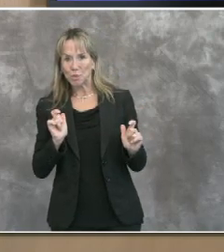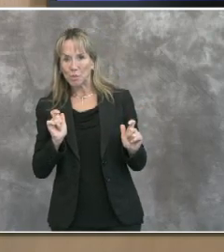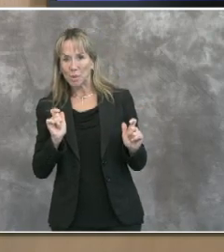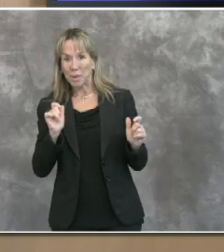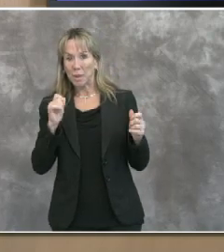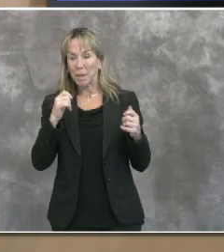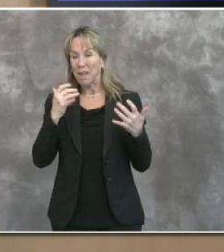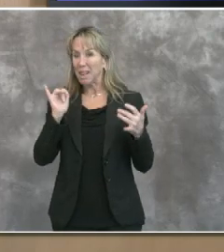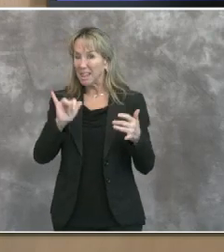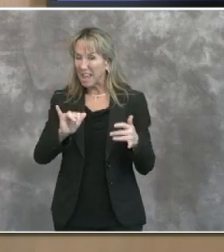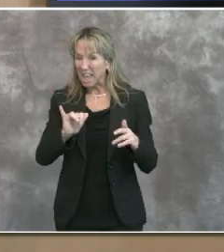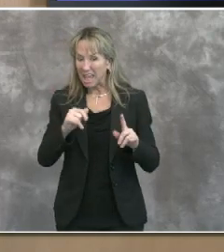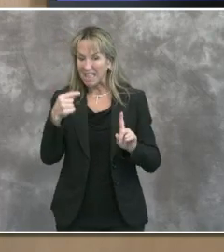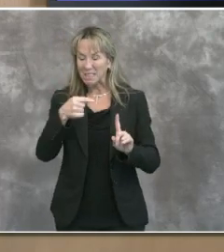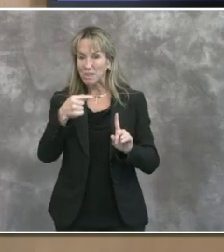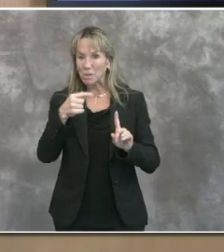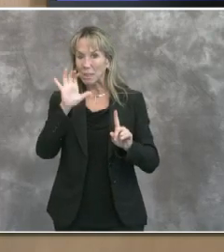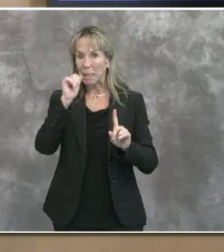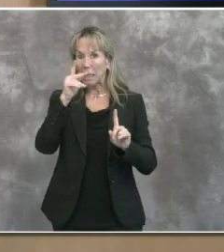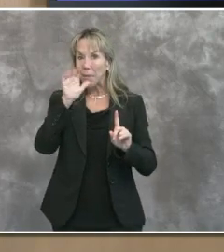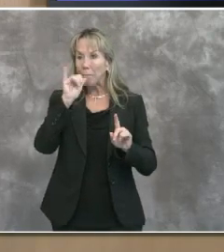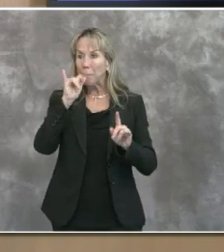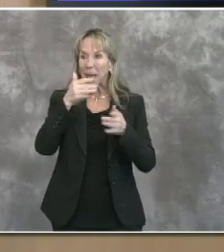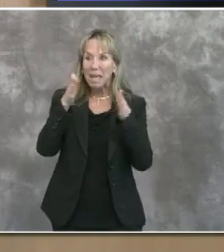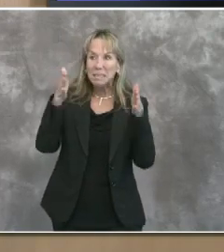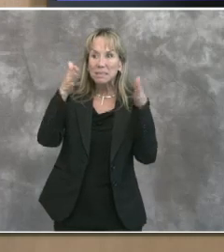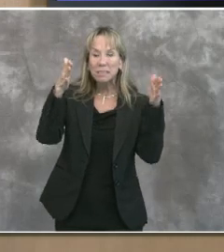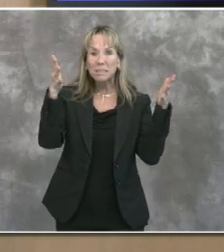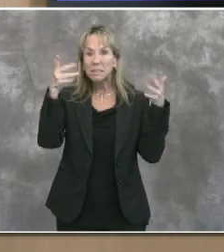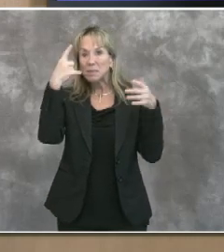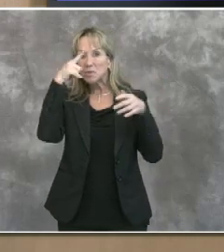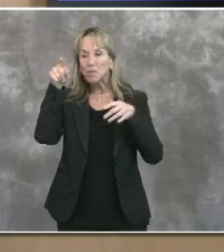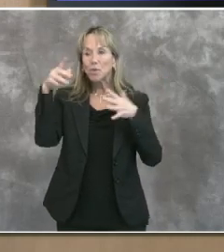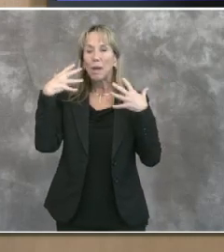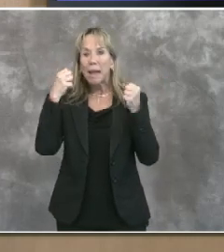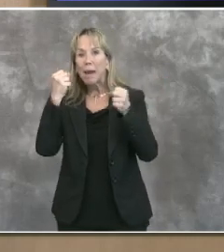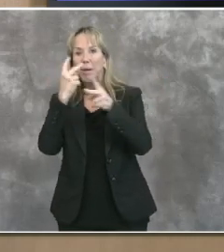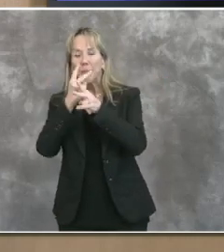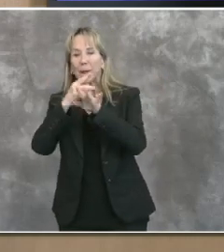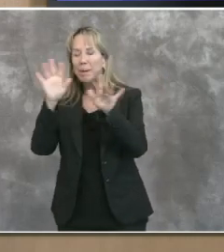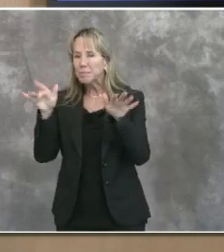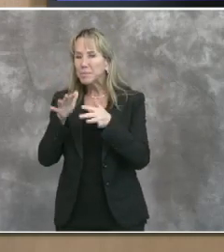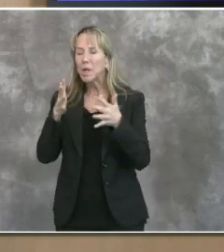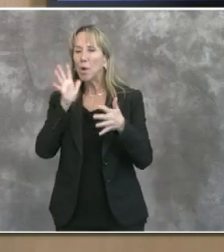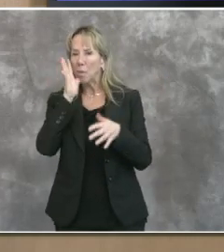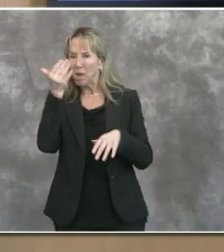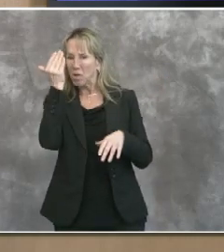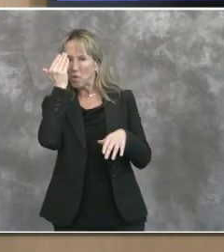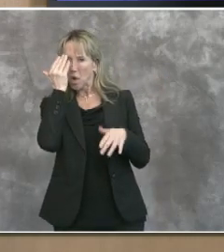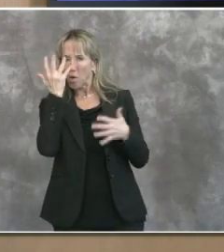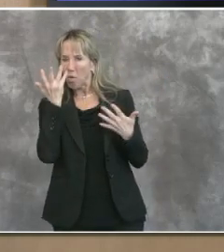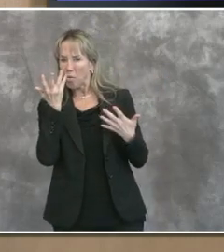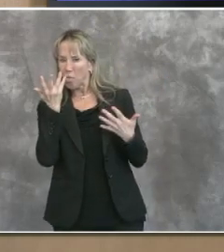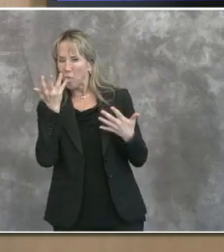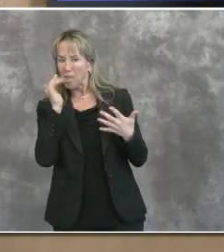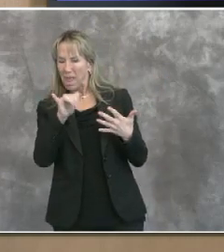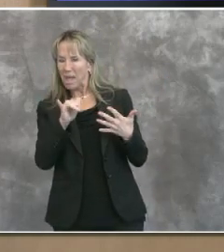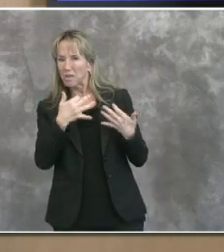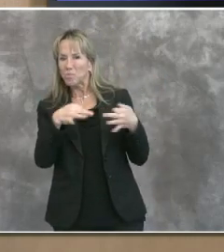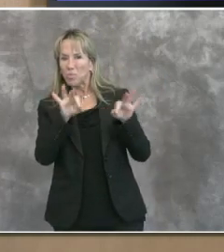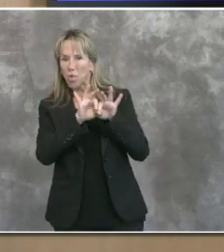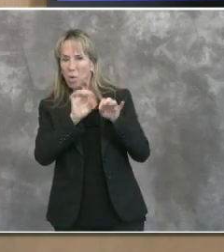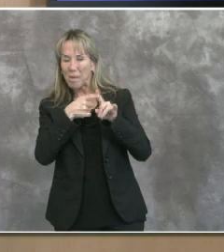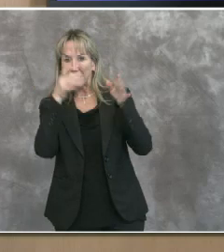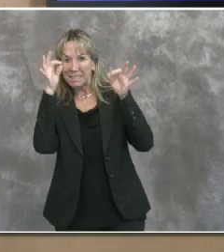reopening California and San Diego. We need to know, who can transmit this virus and who